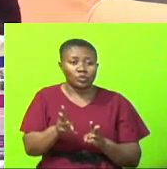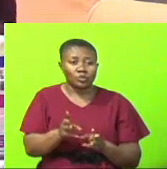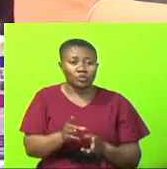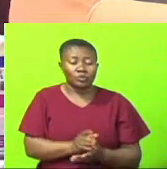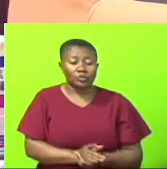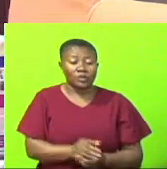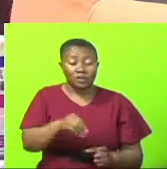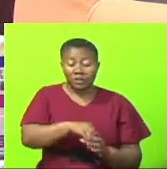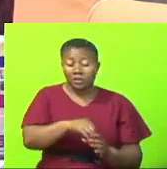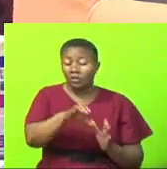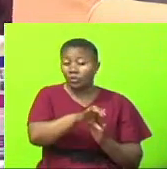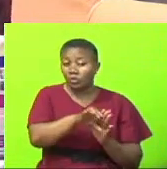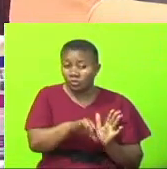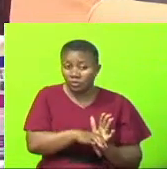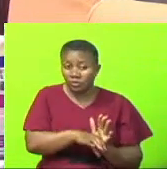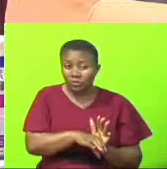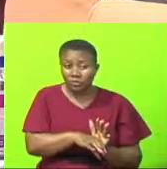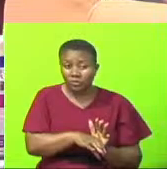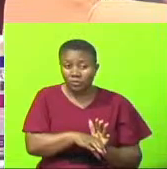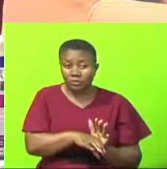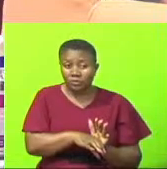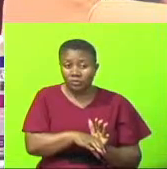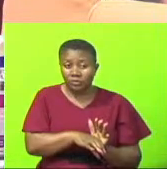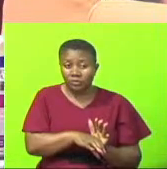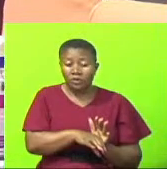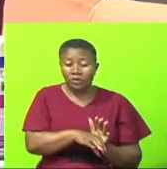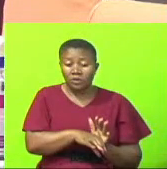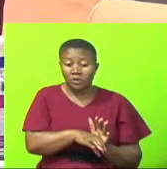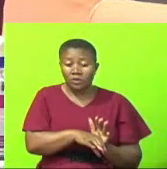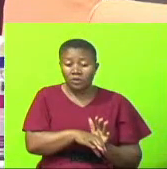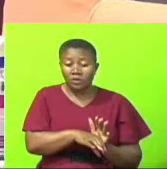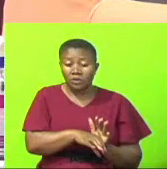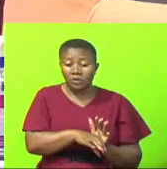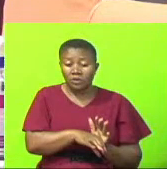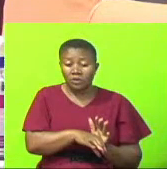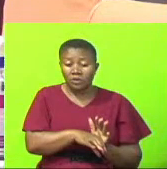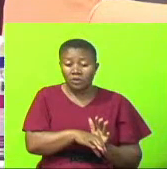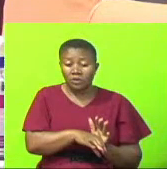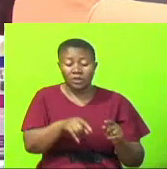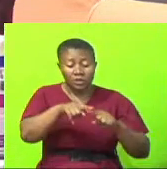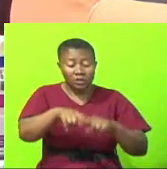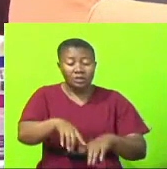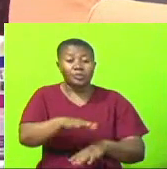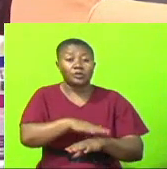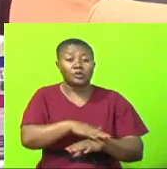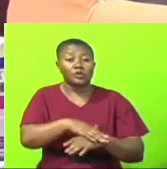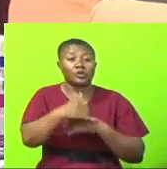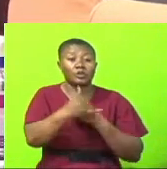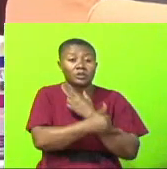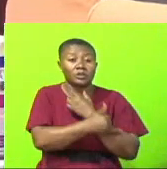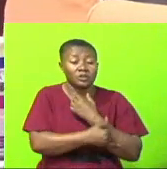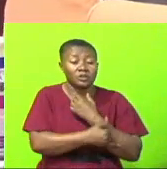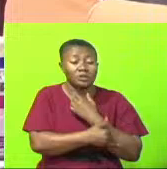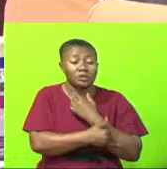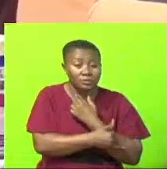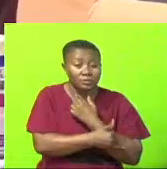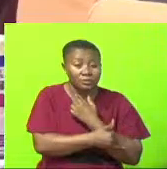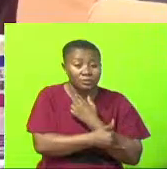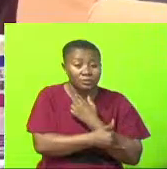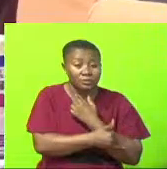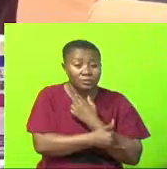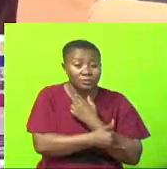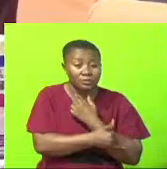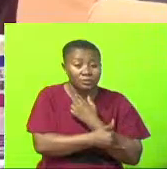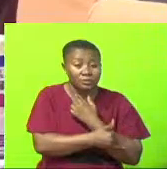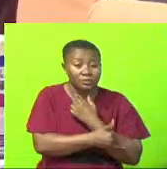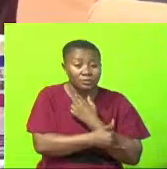Constitution. So the sovereignty of the whole country rests with the people, is vested in the people. Now,